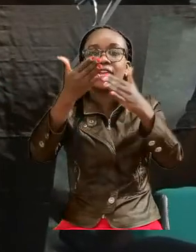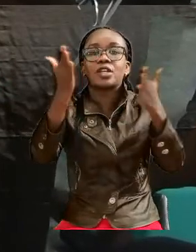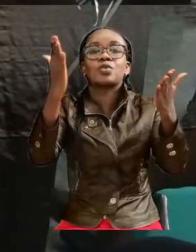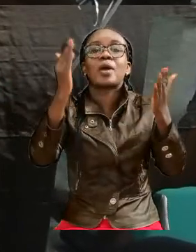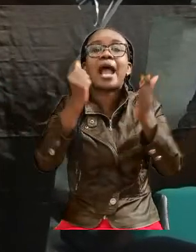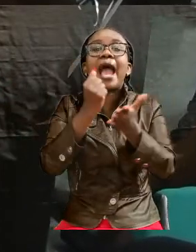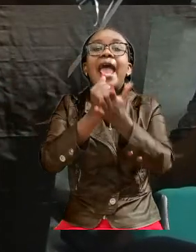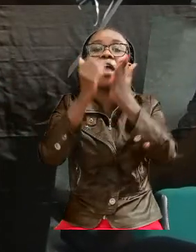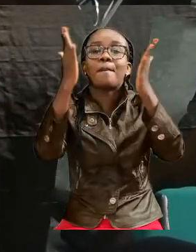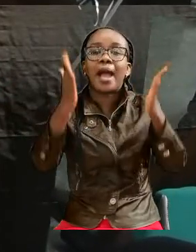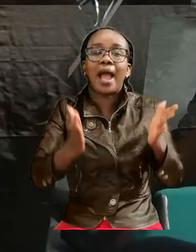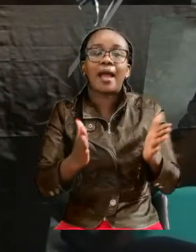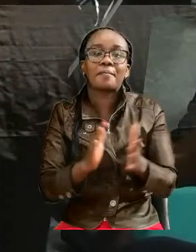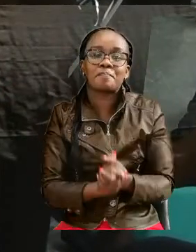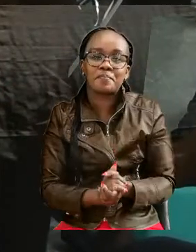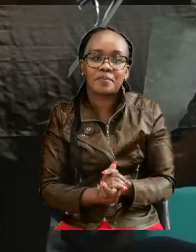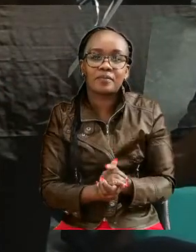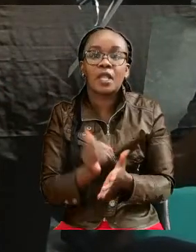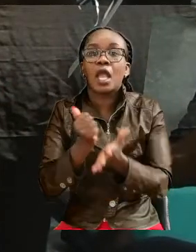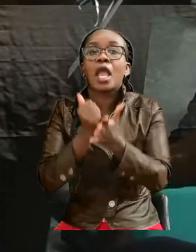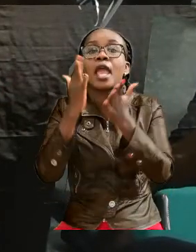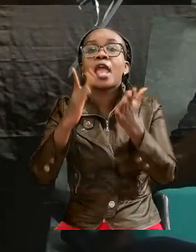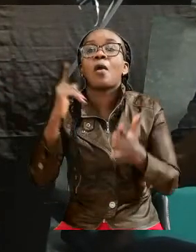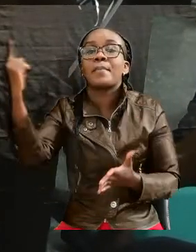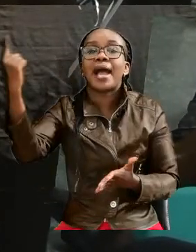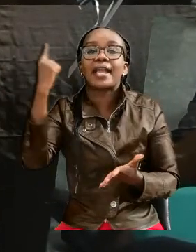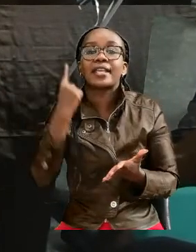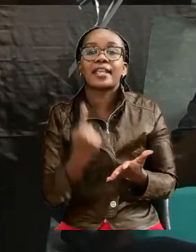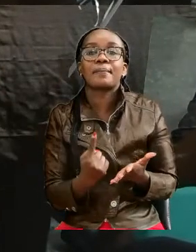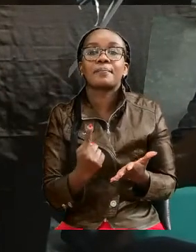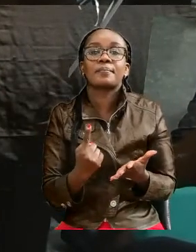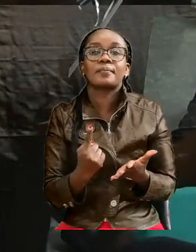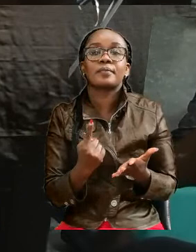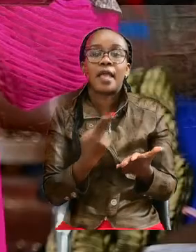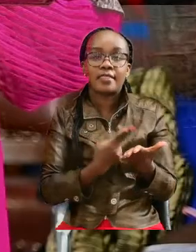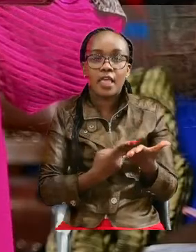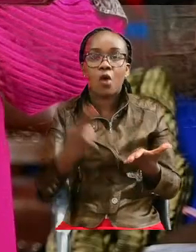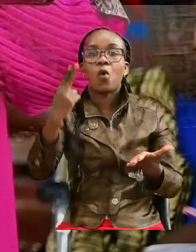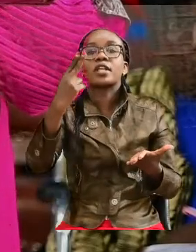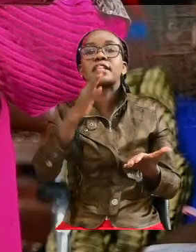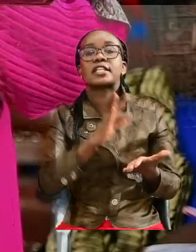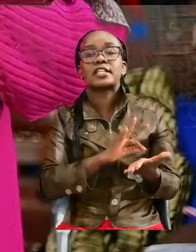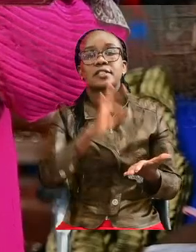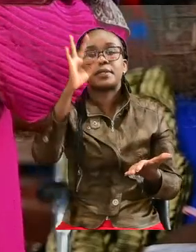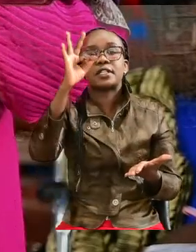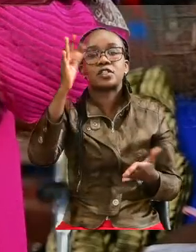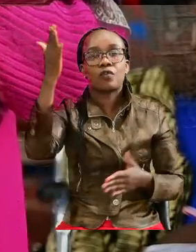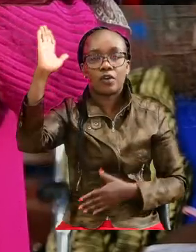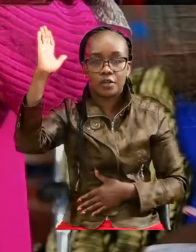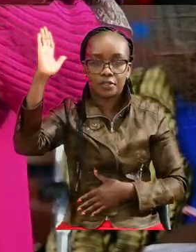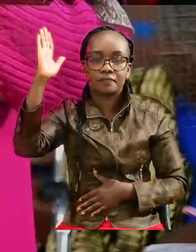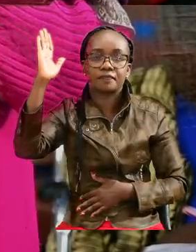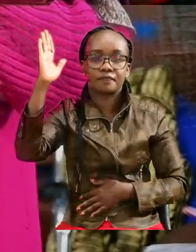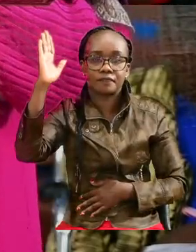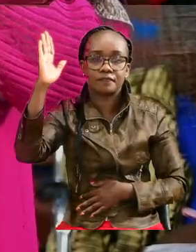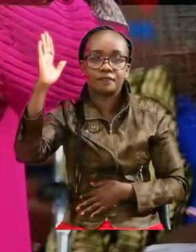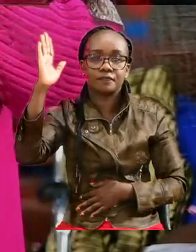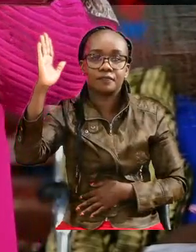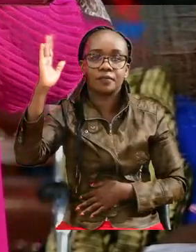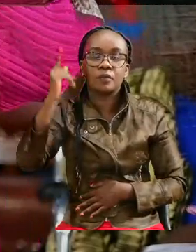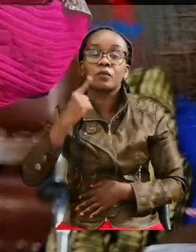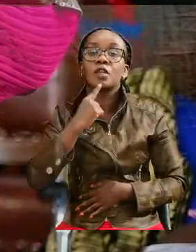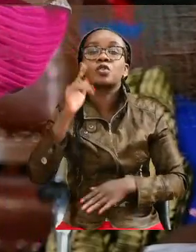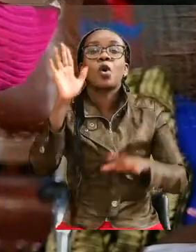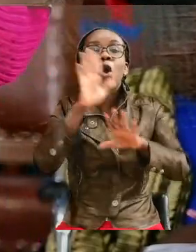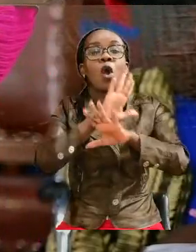helper. And the helper came, and that is the Holy Spirit of God. So